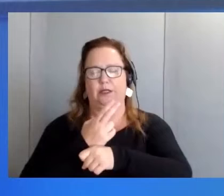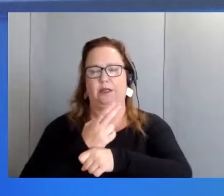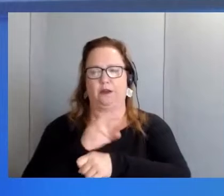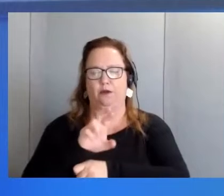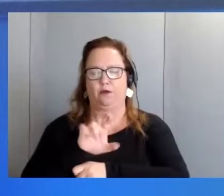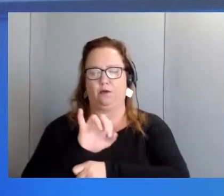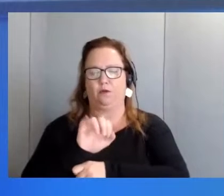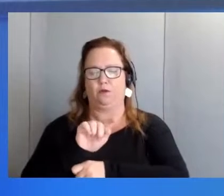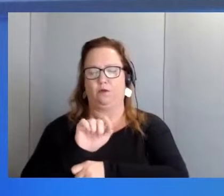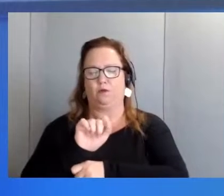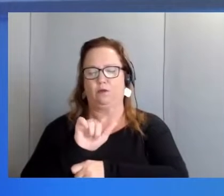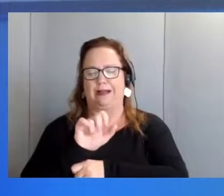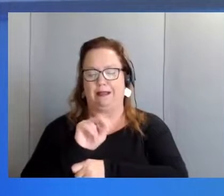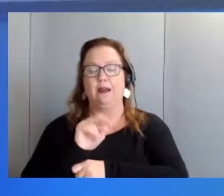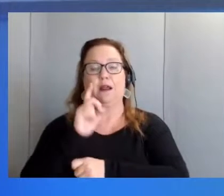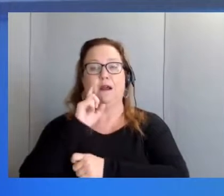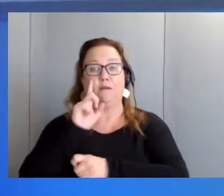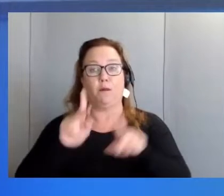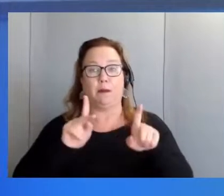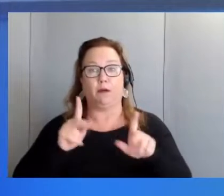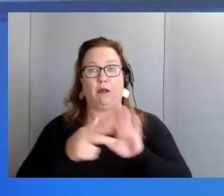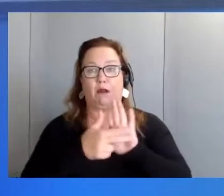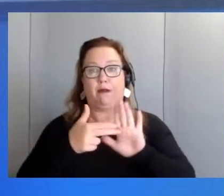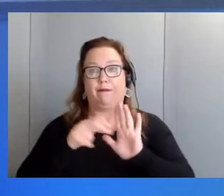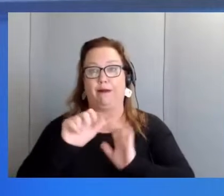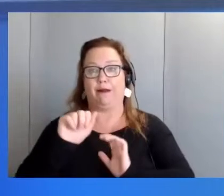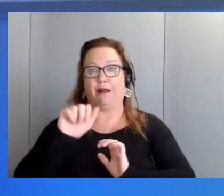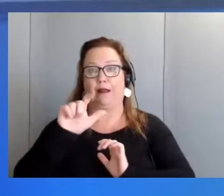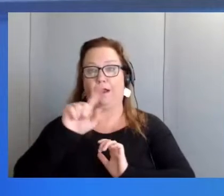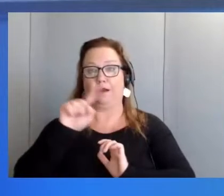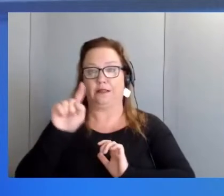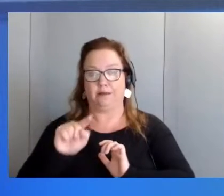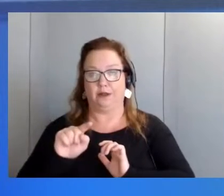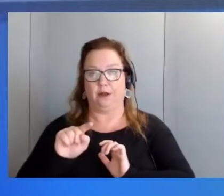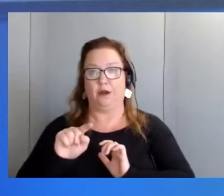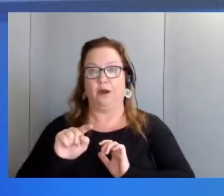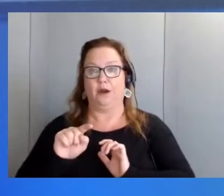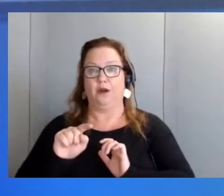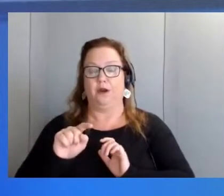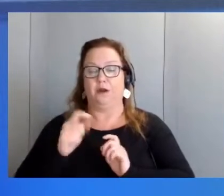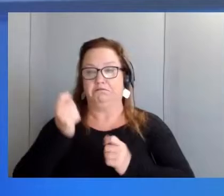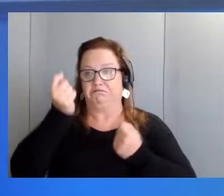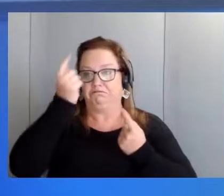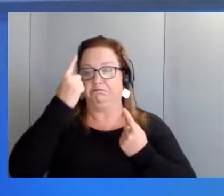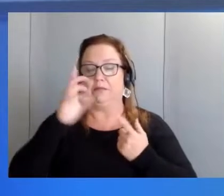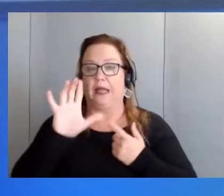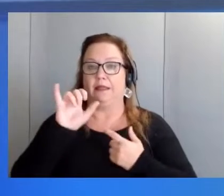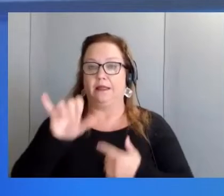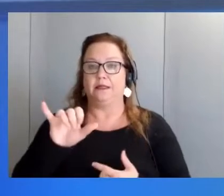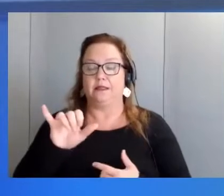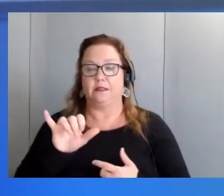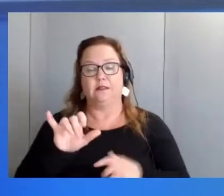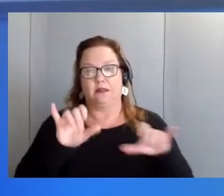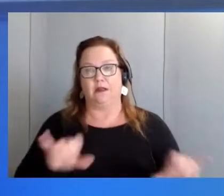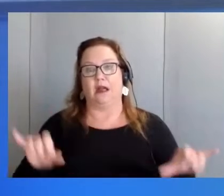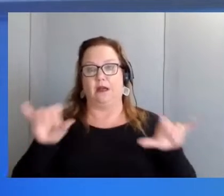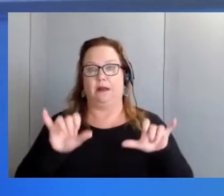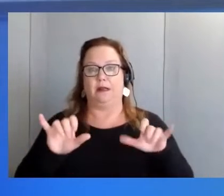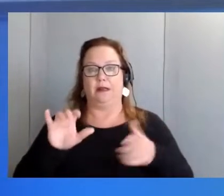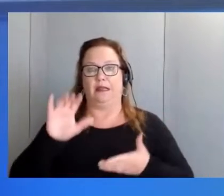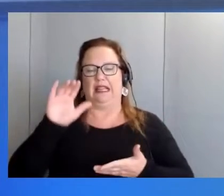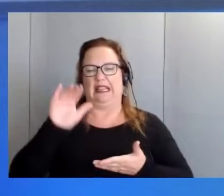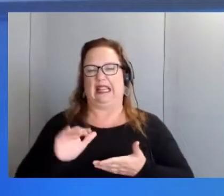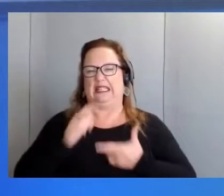in people with Alzheimer's who have a lot of apathy, who are and this is a common feature of Alzheimer's. There's a little less interest